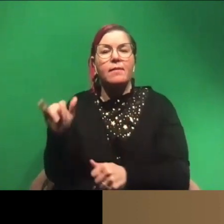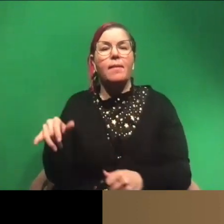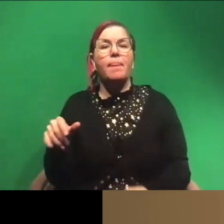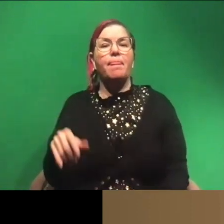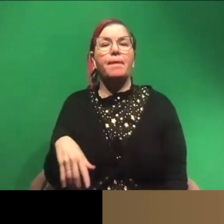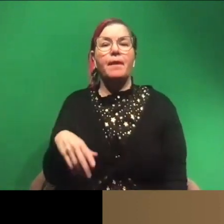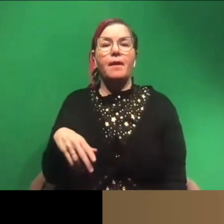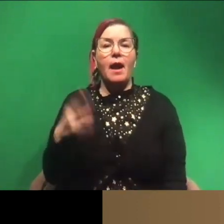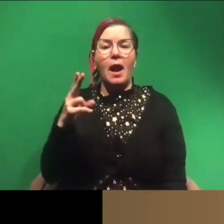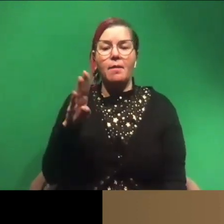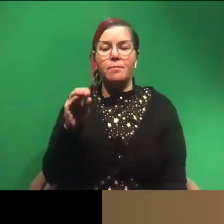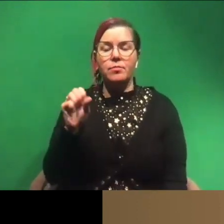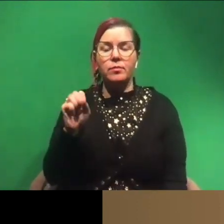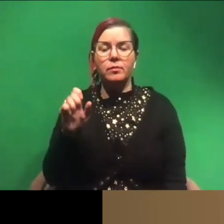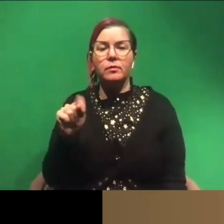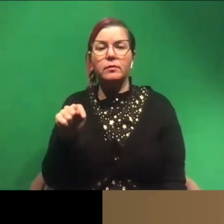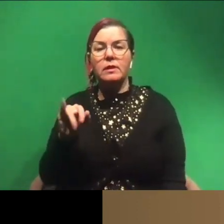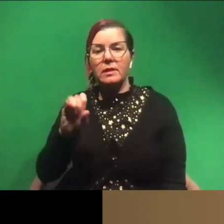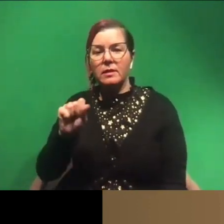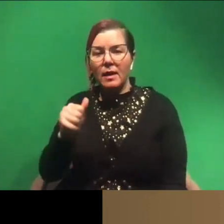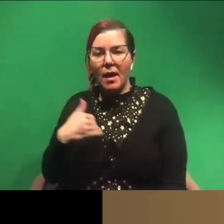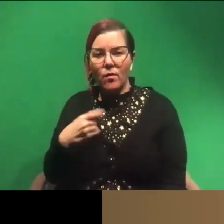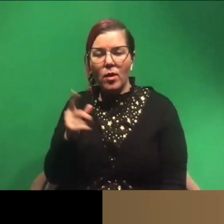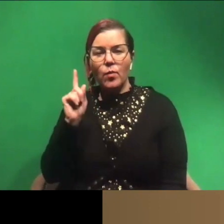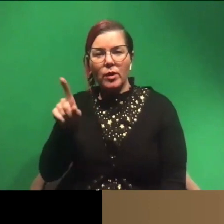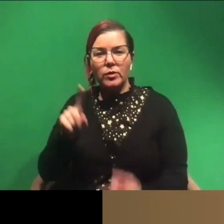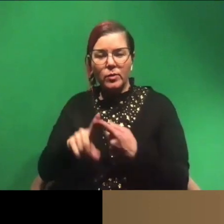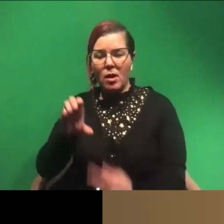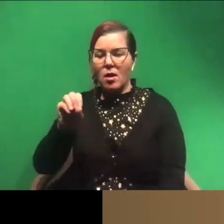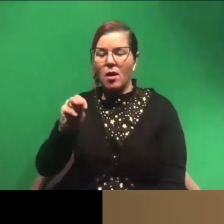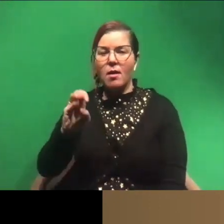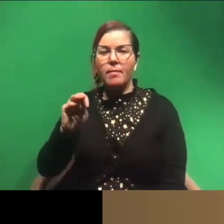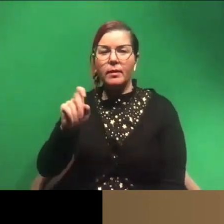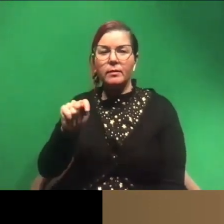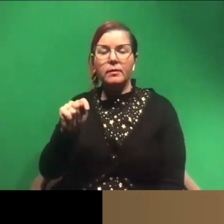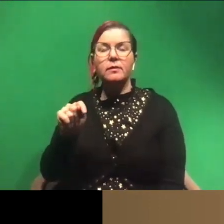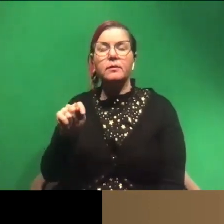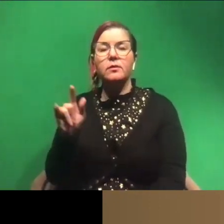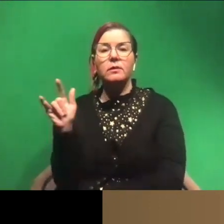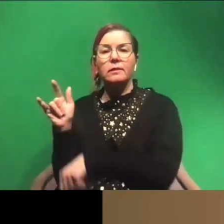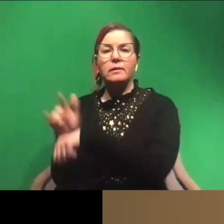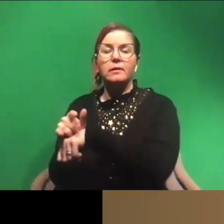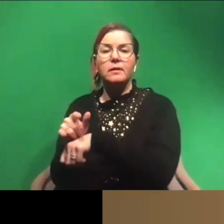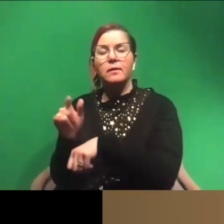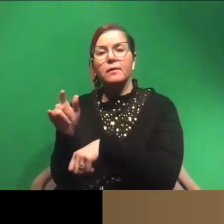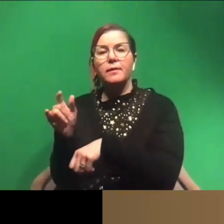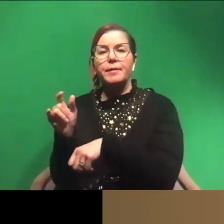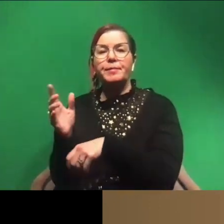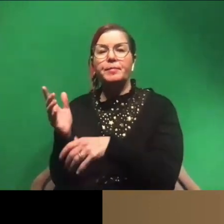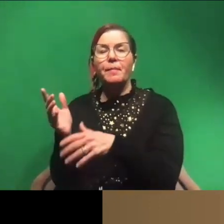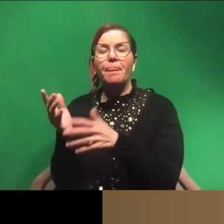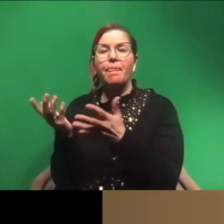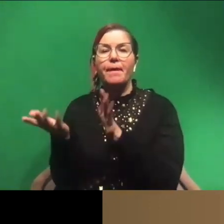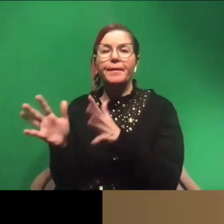mission, and ESA had one that went to a comet. So those are the ones that landed, and they did so